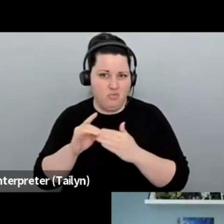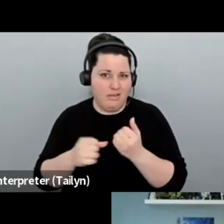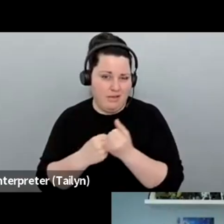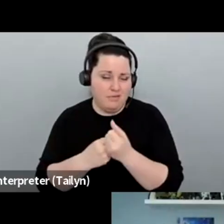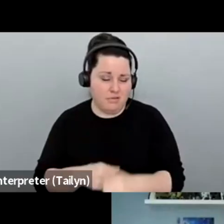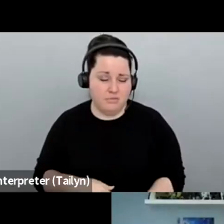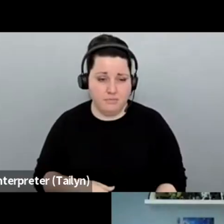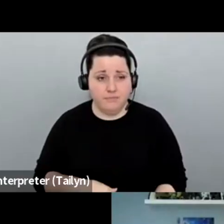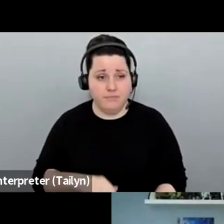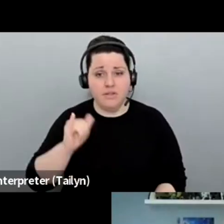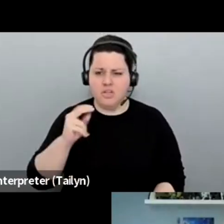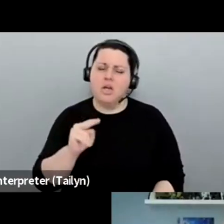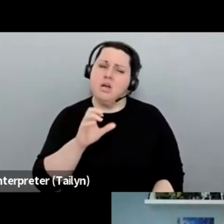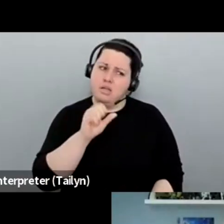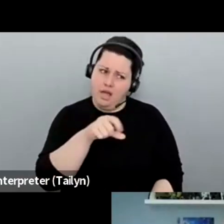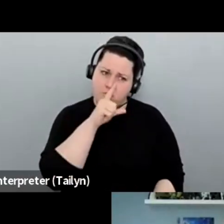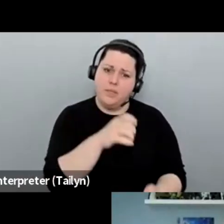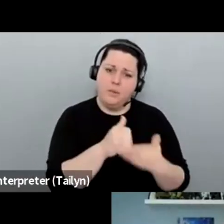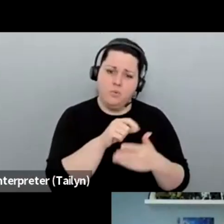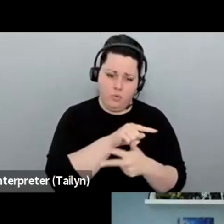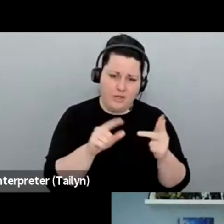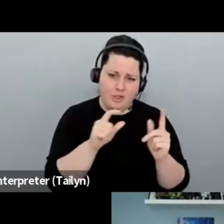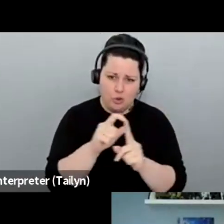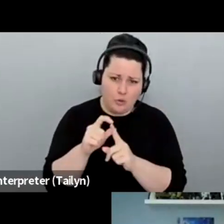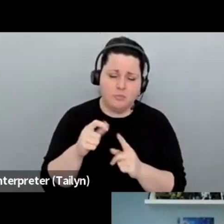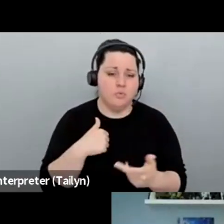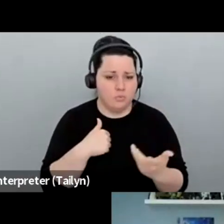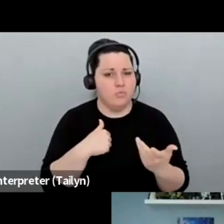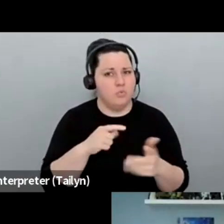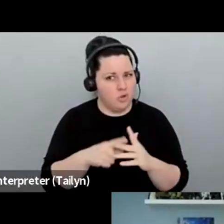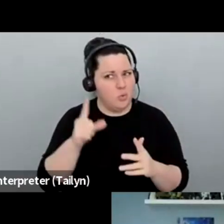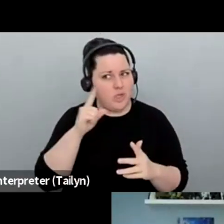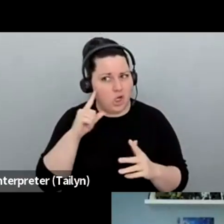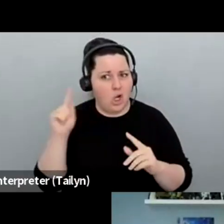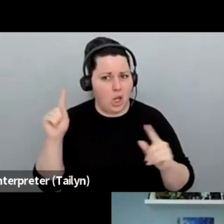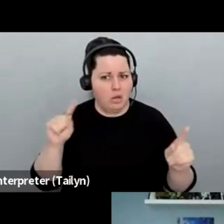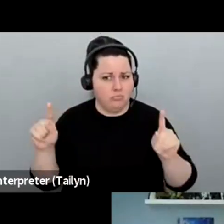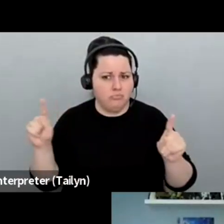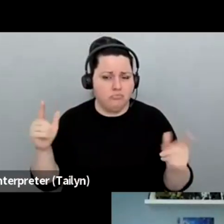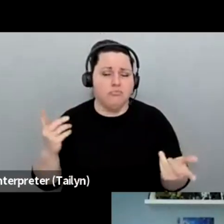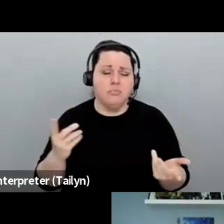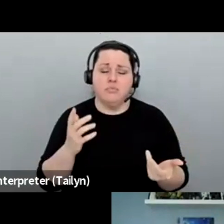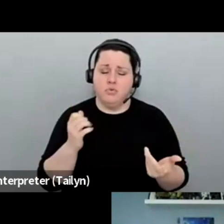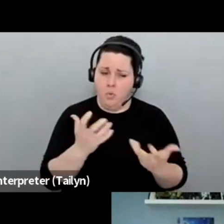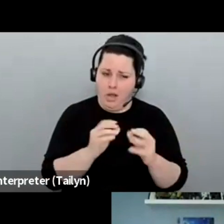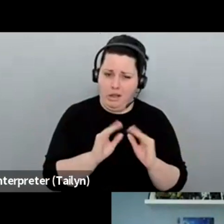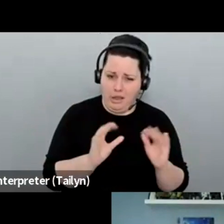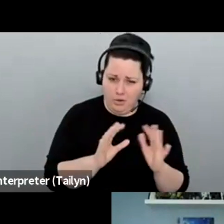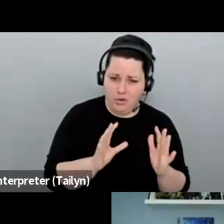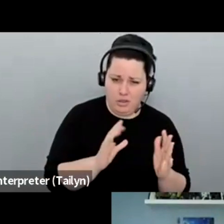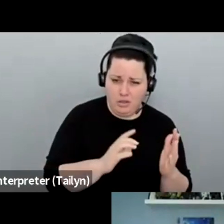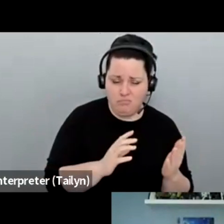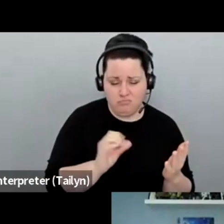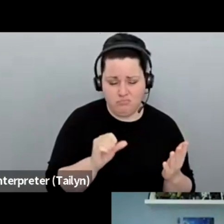Thank you, Jessica. I think that's really helpful hearing those three terms. Like you said, we do start to hear those bandied around. And so getting clarity on them was really